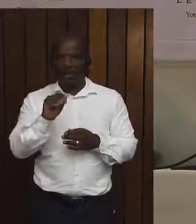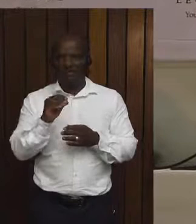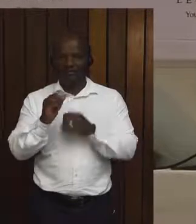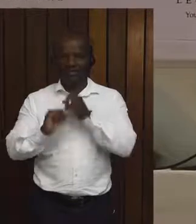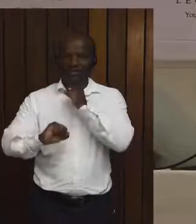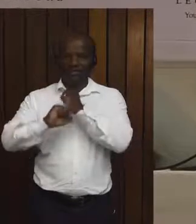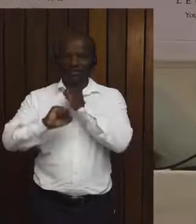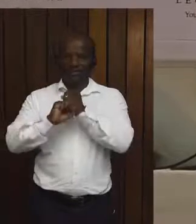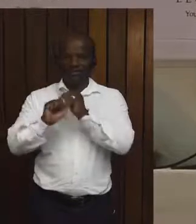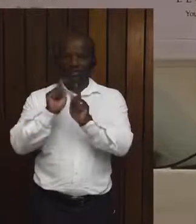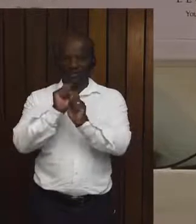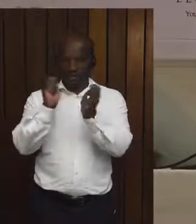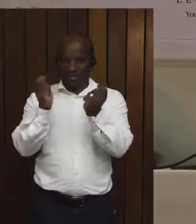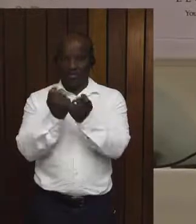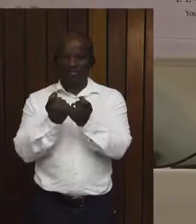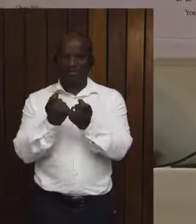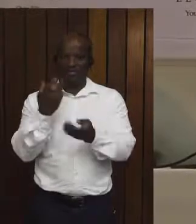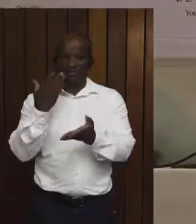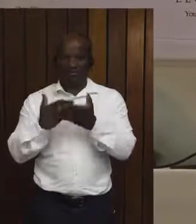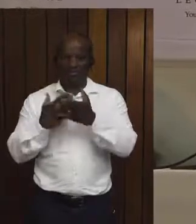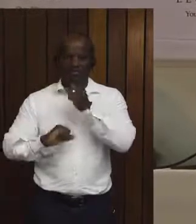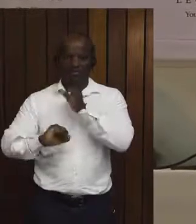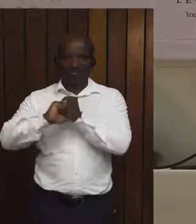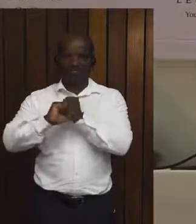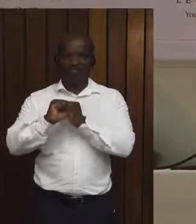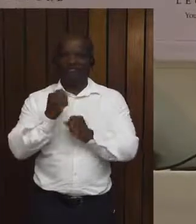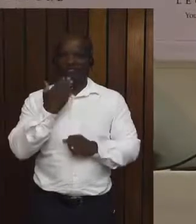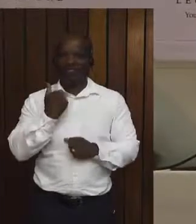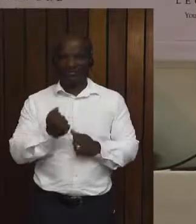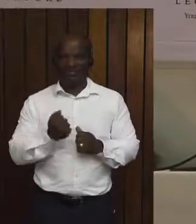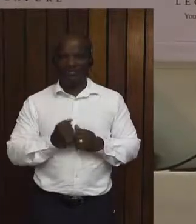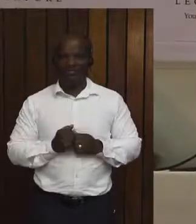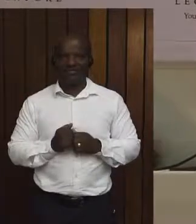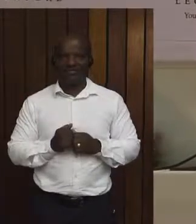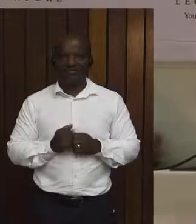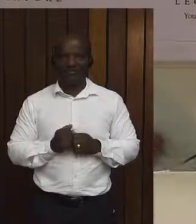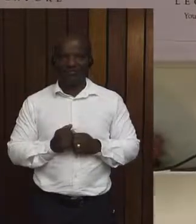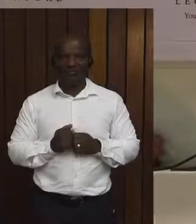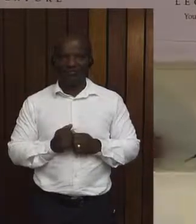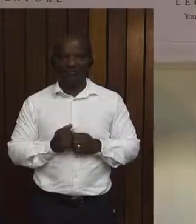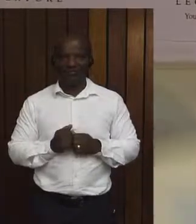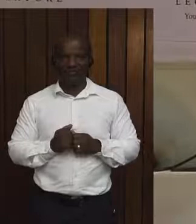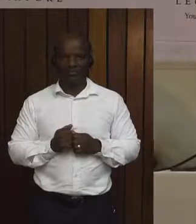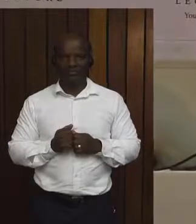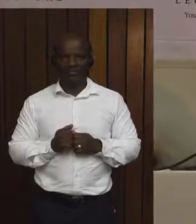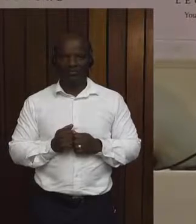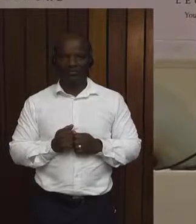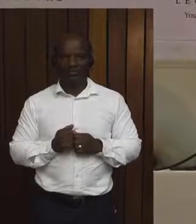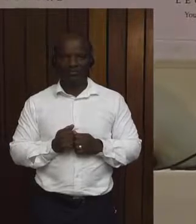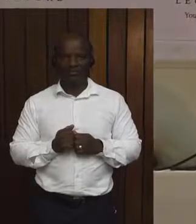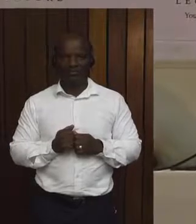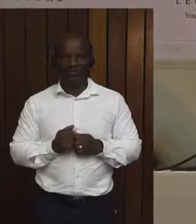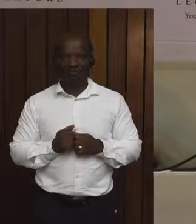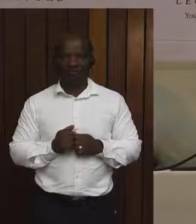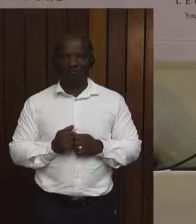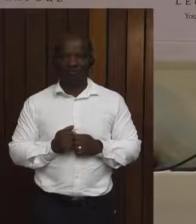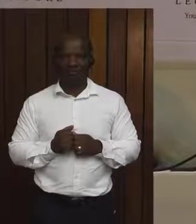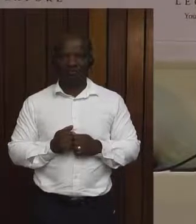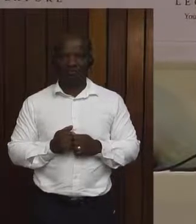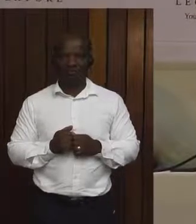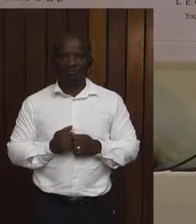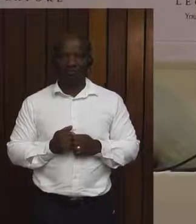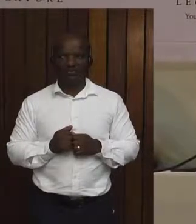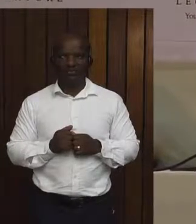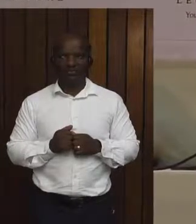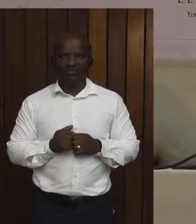where people need to use sanitizers, that those are available as well. So on that note,